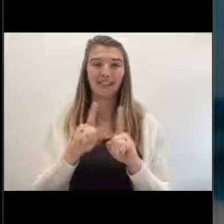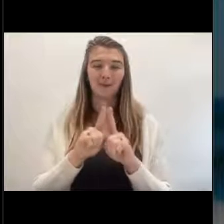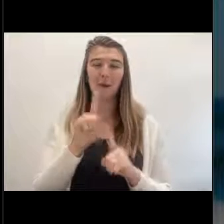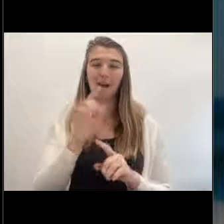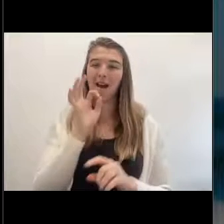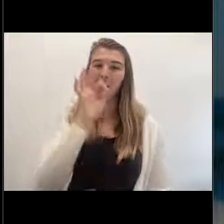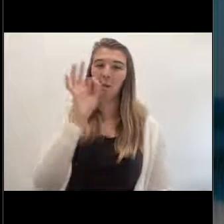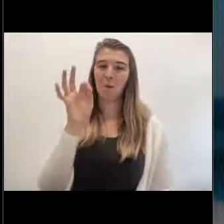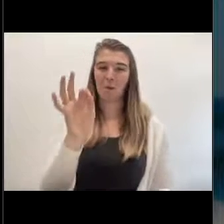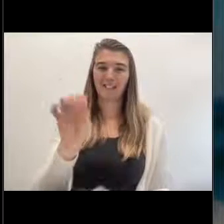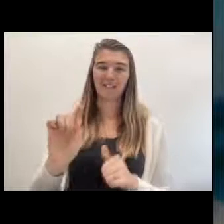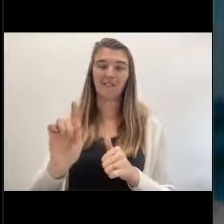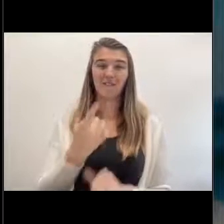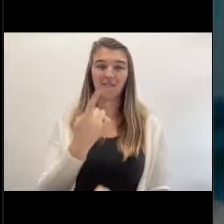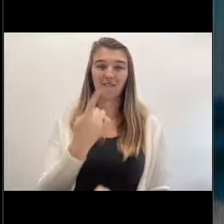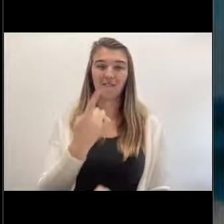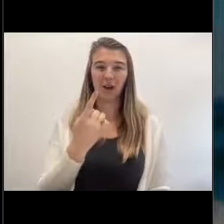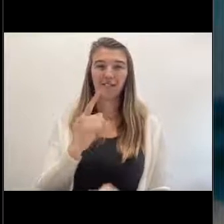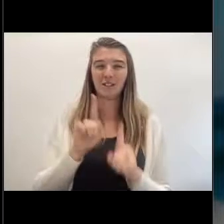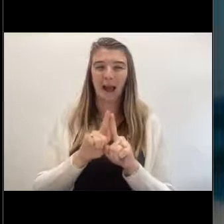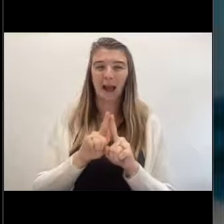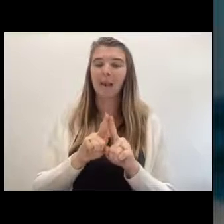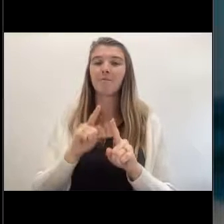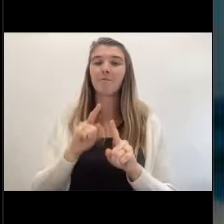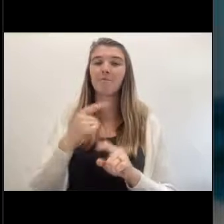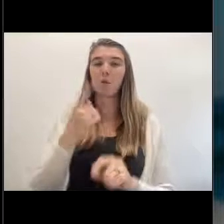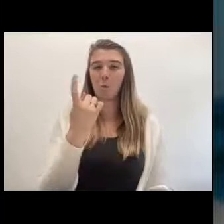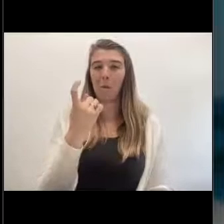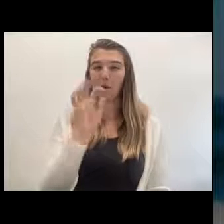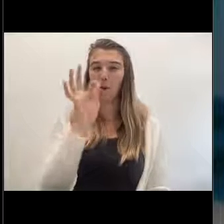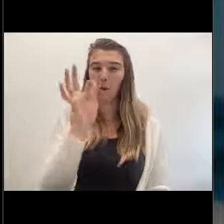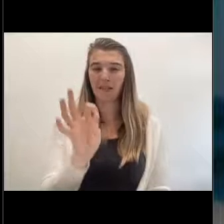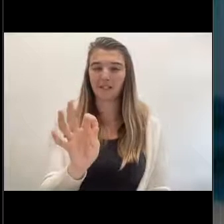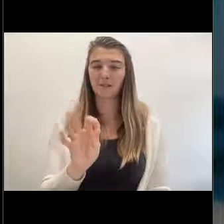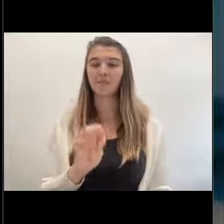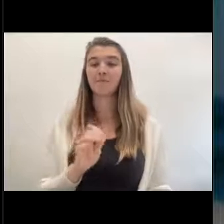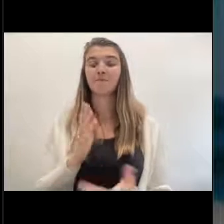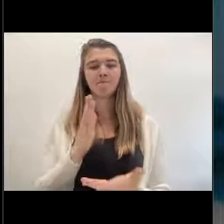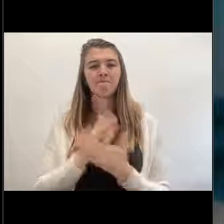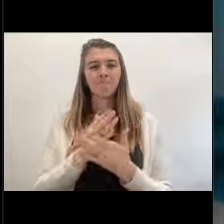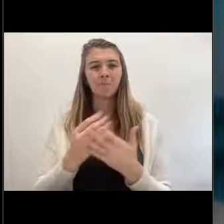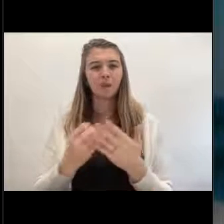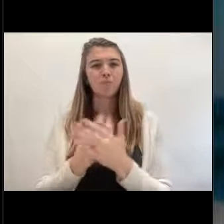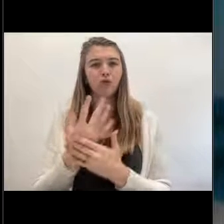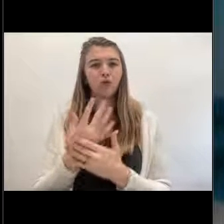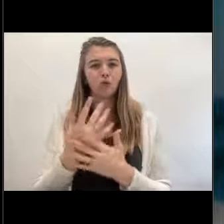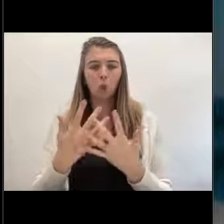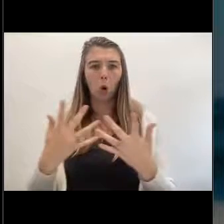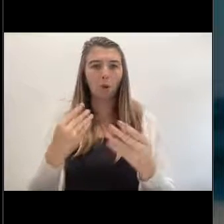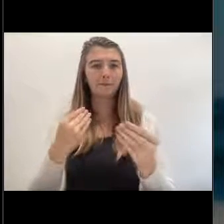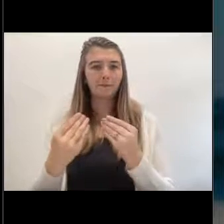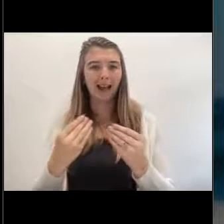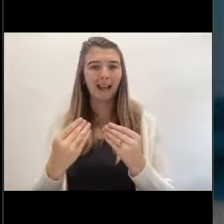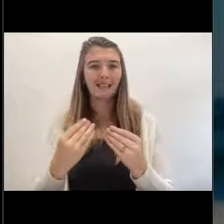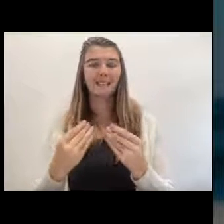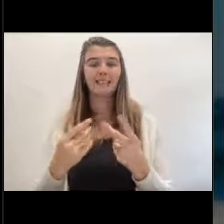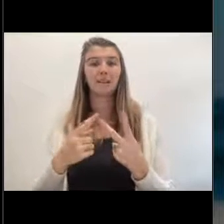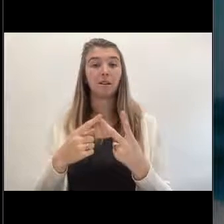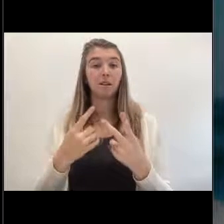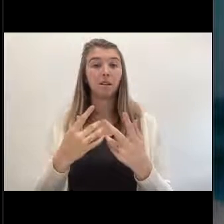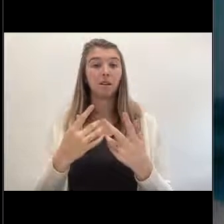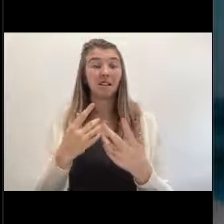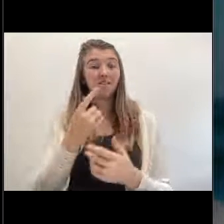before I tell you things, I would like to ask you one more question. So, okay, we do produce a lot of plastic. We most probably do that because